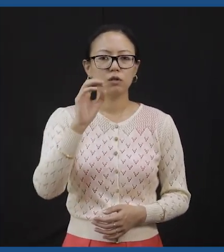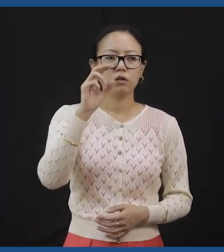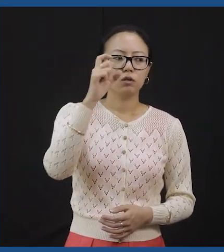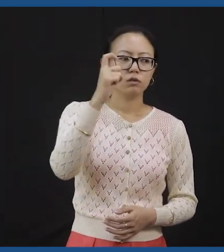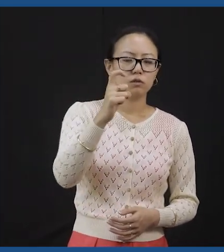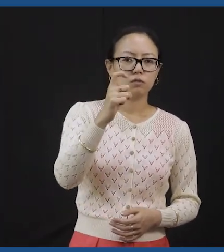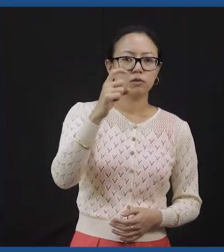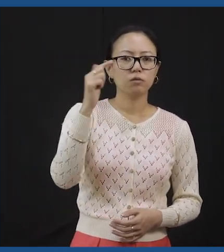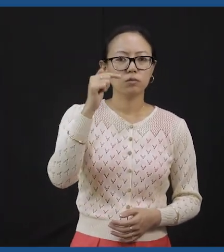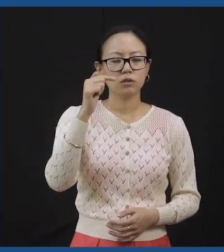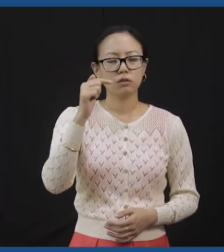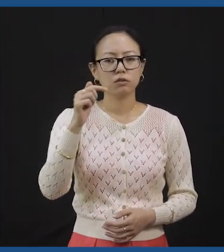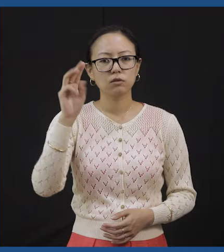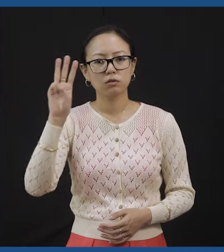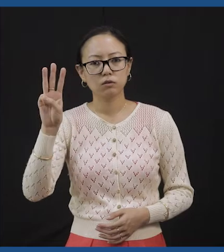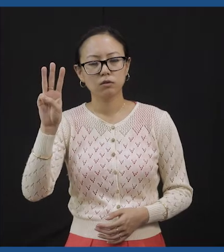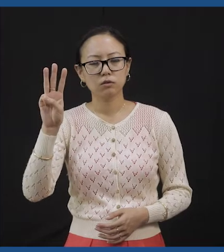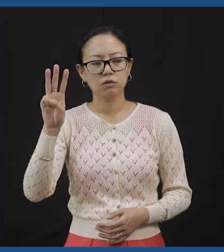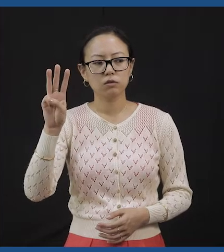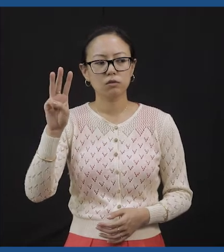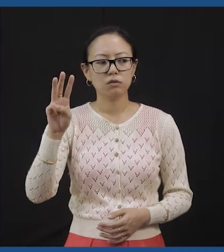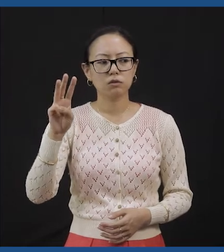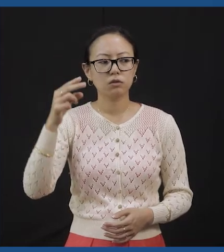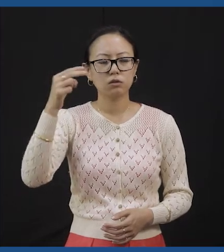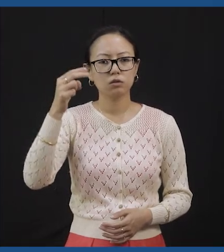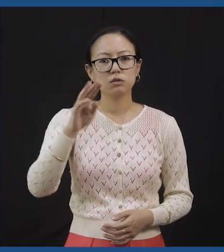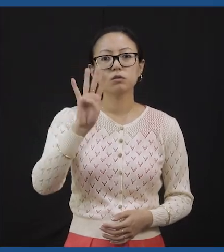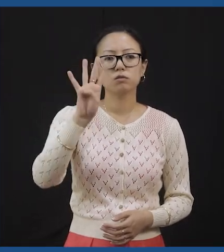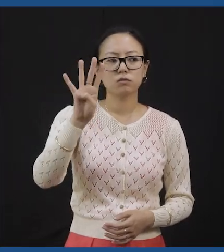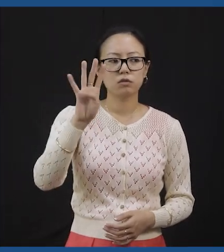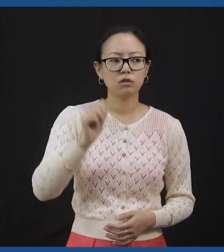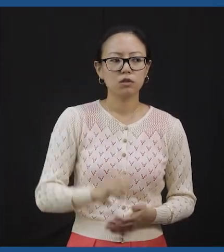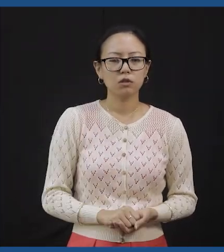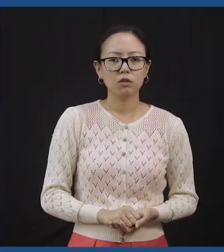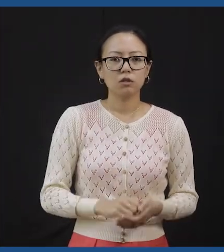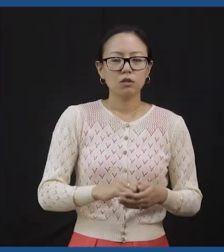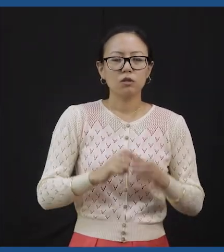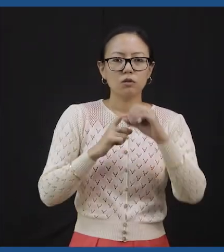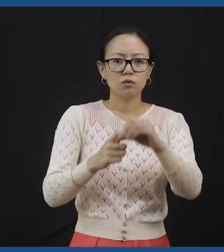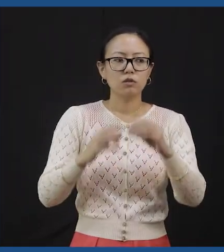Now next question we have 540 minus 145.